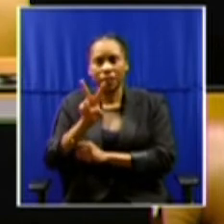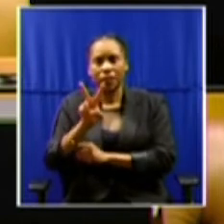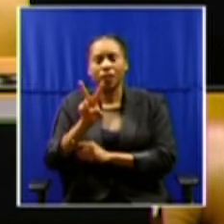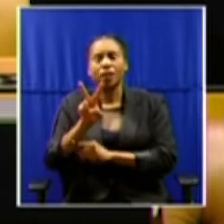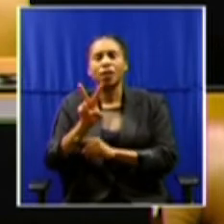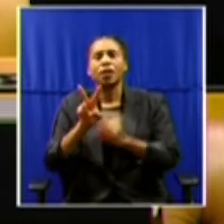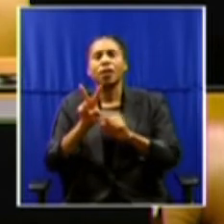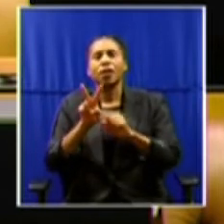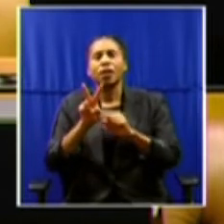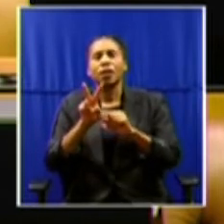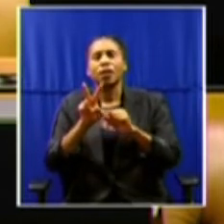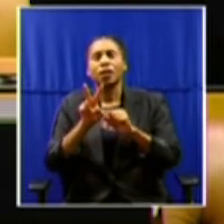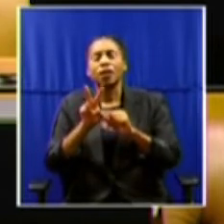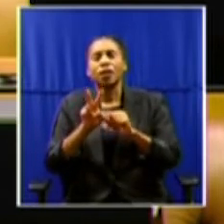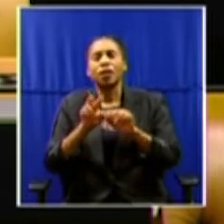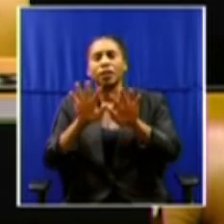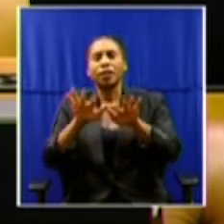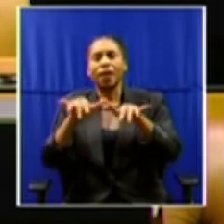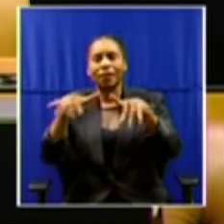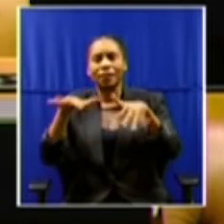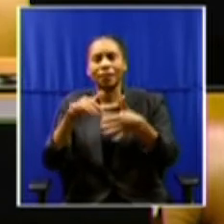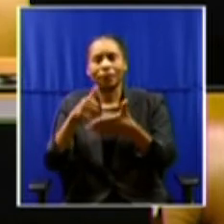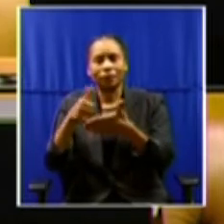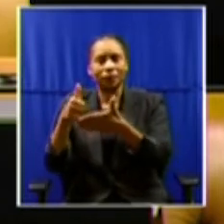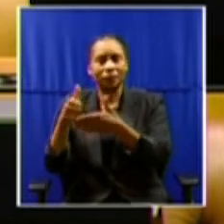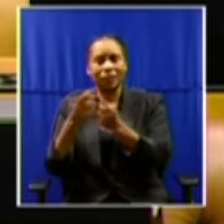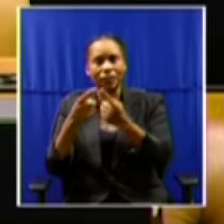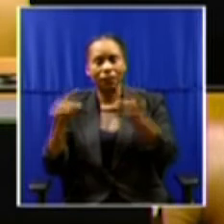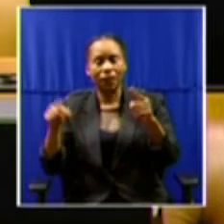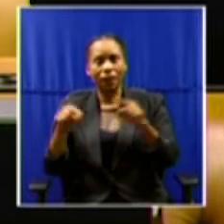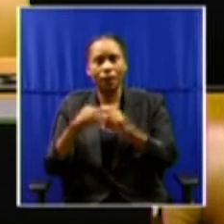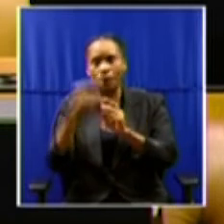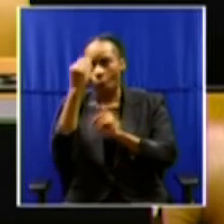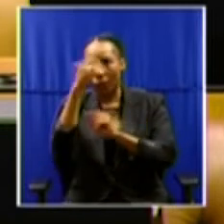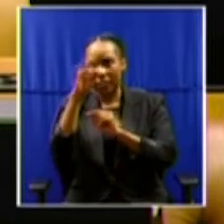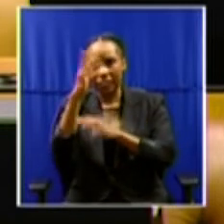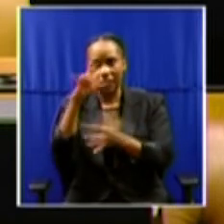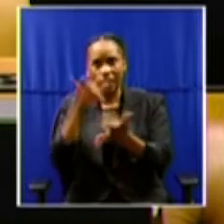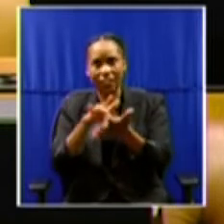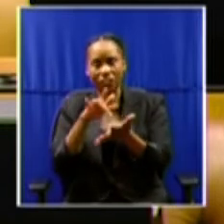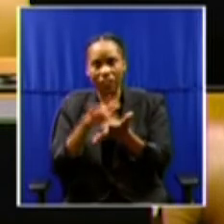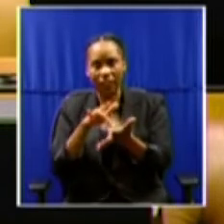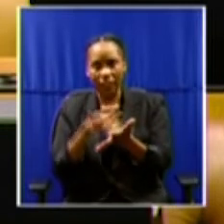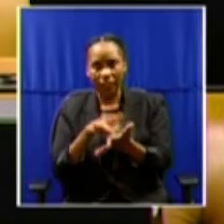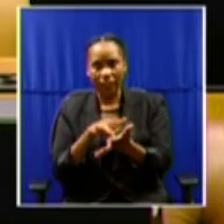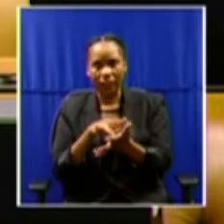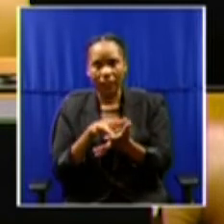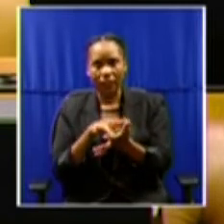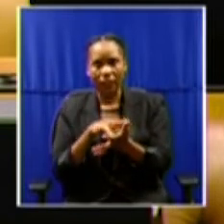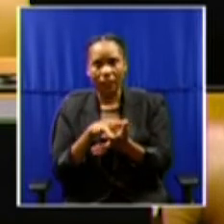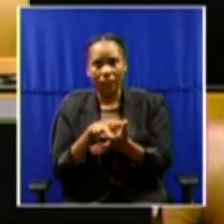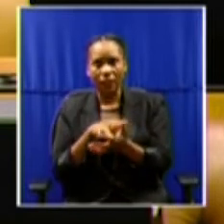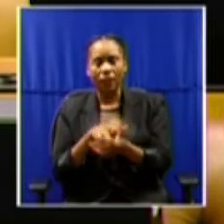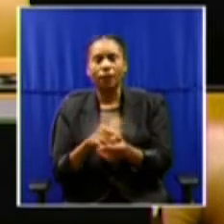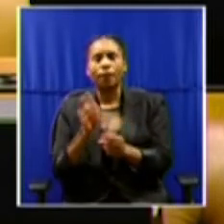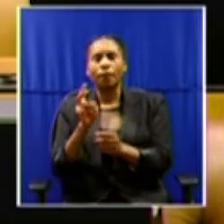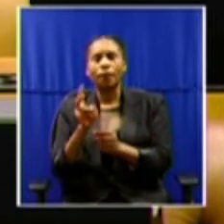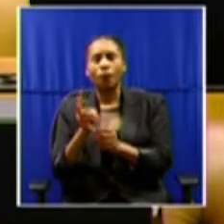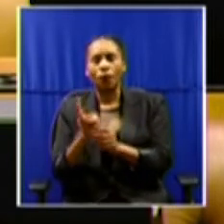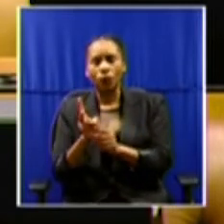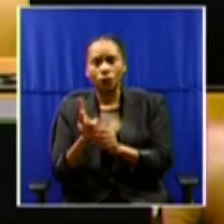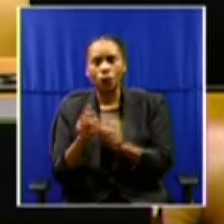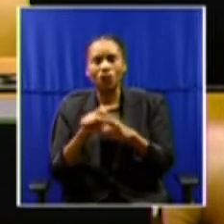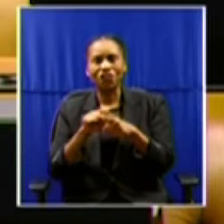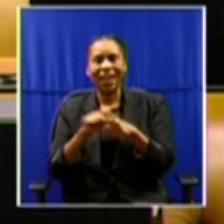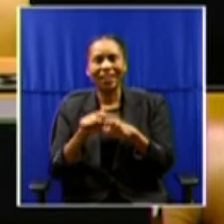stations, also help them to train with the basic way of taking statement from the various group, but also train them to